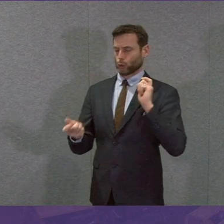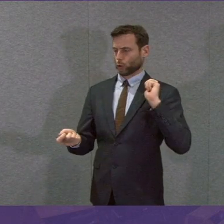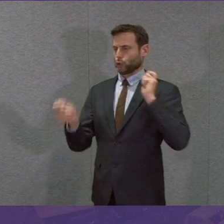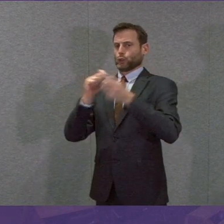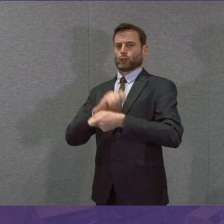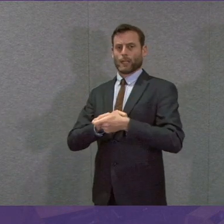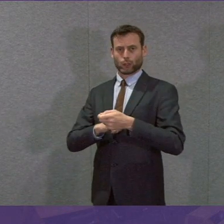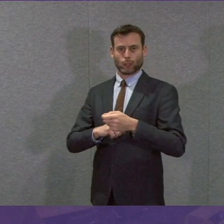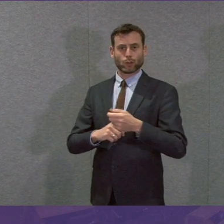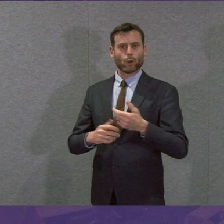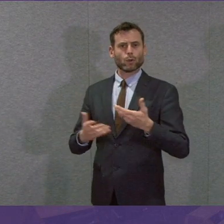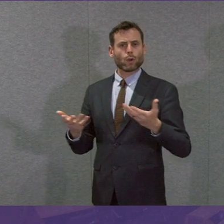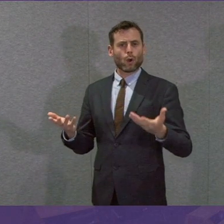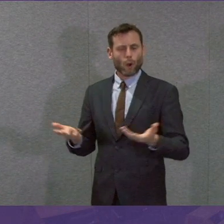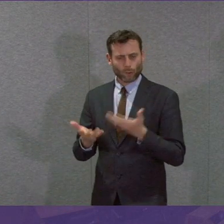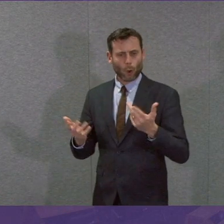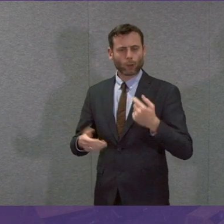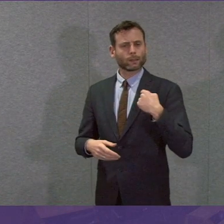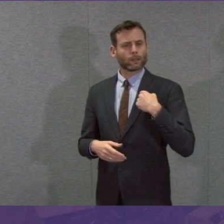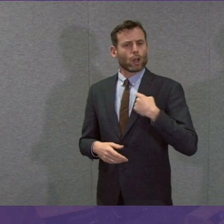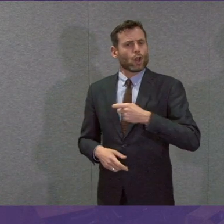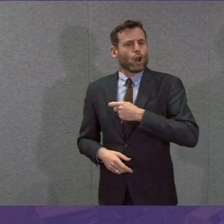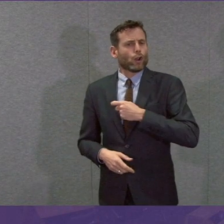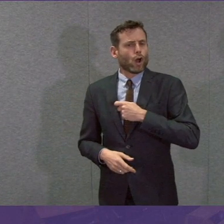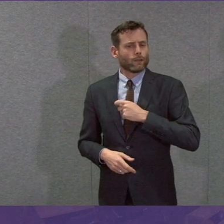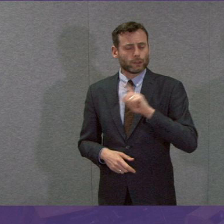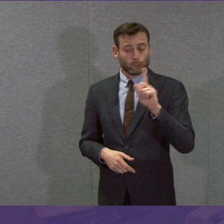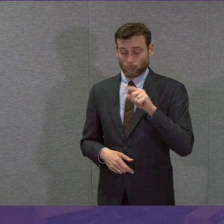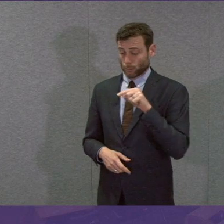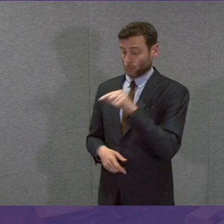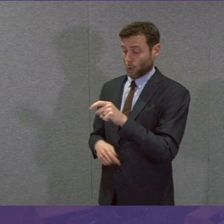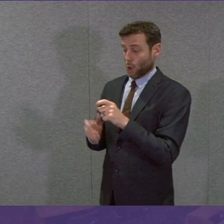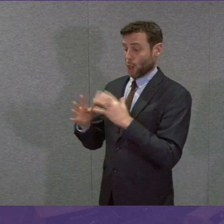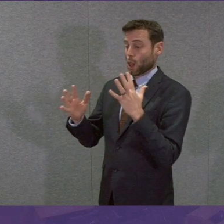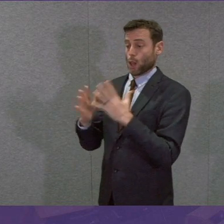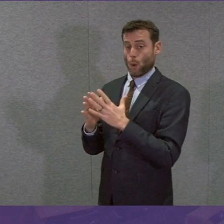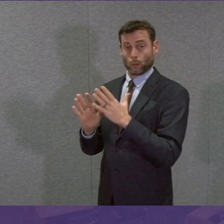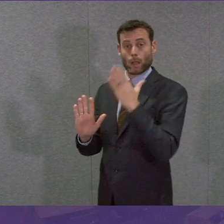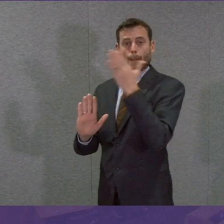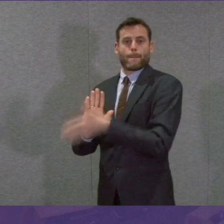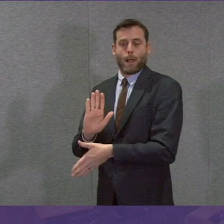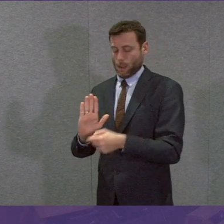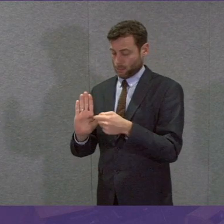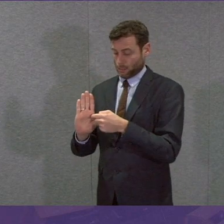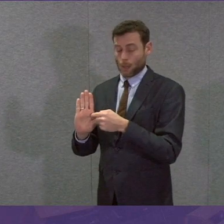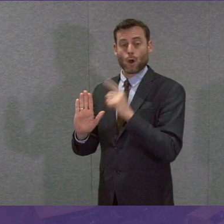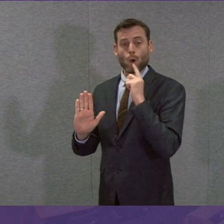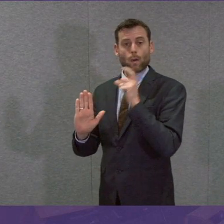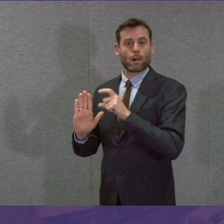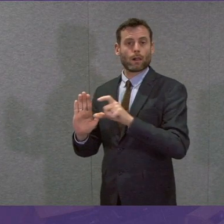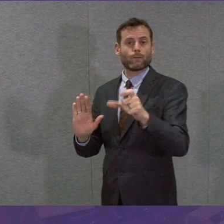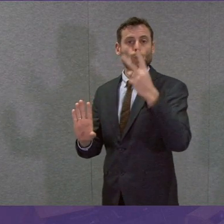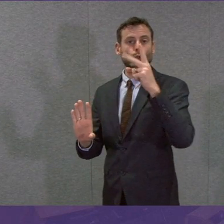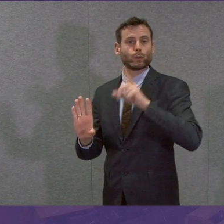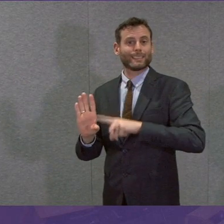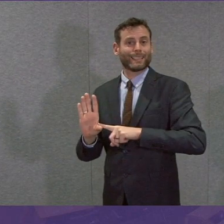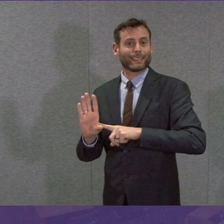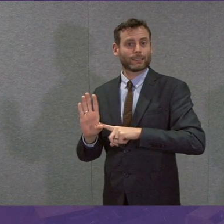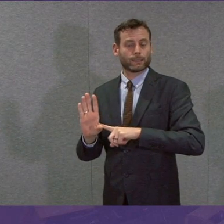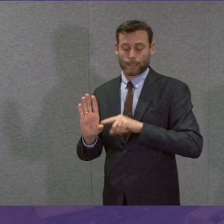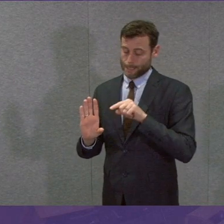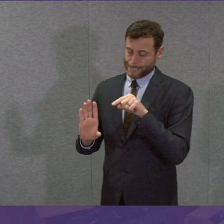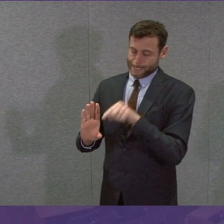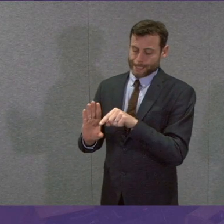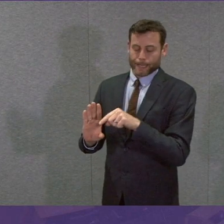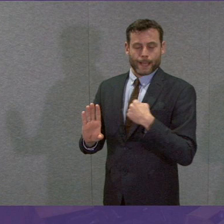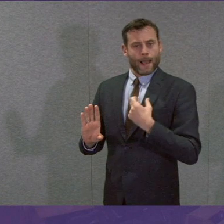my nervousness that the powers will last for more than 2 years under Clause 76(2). Would the Cabinet Secretary